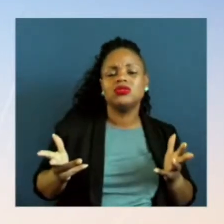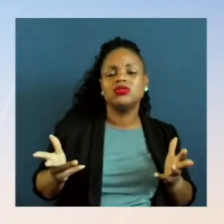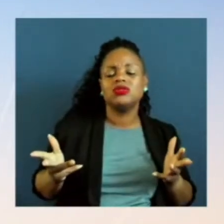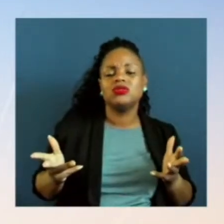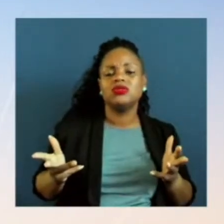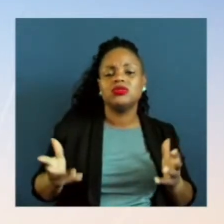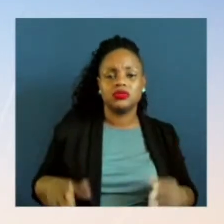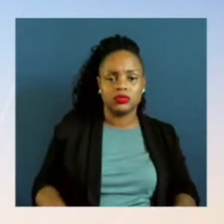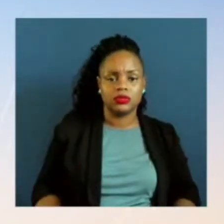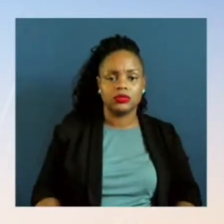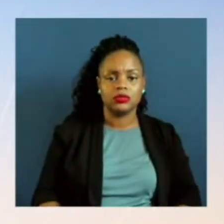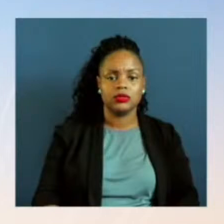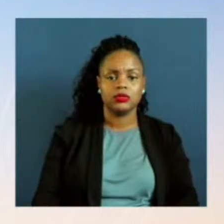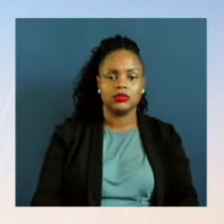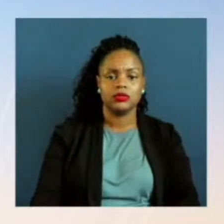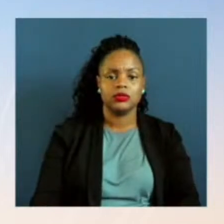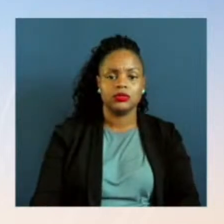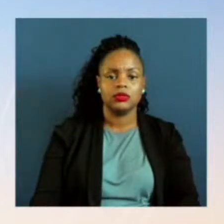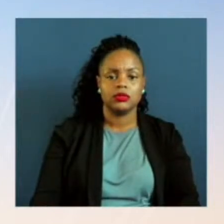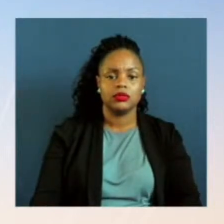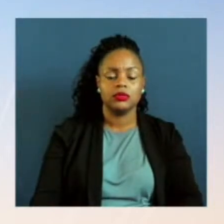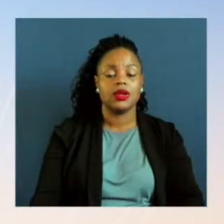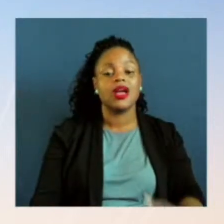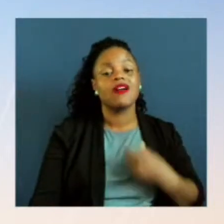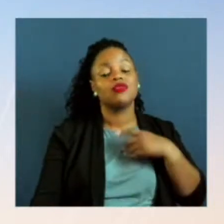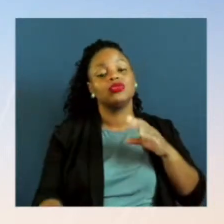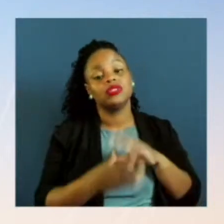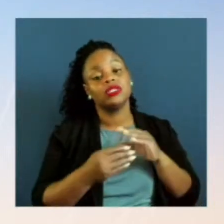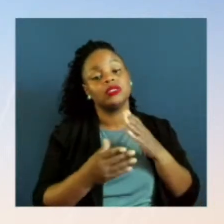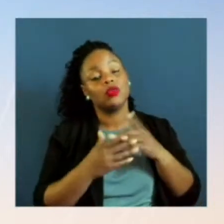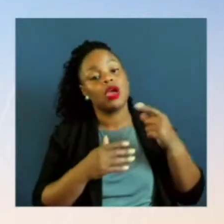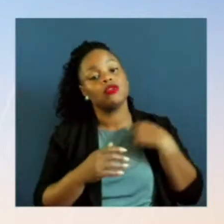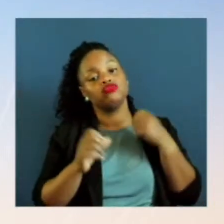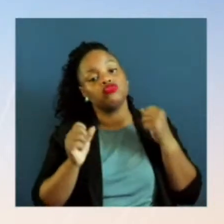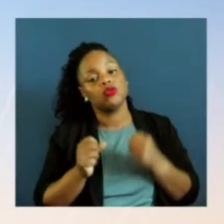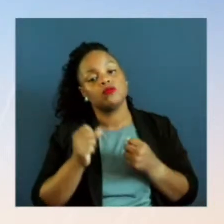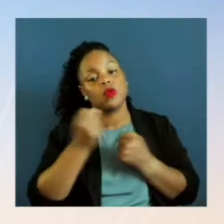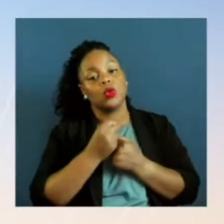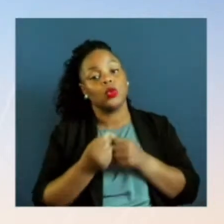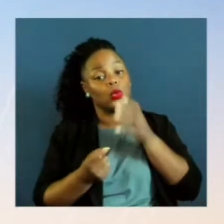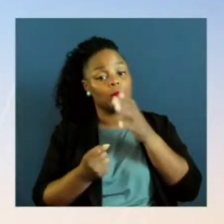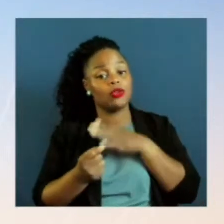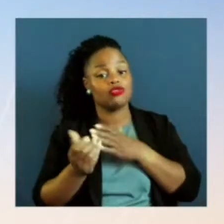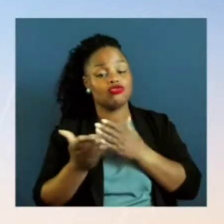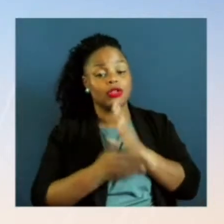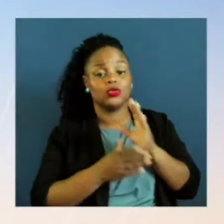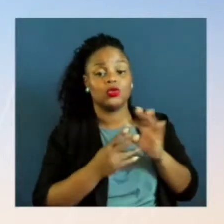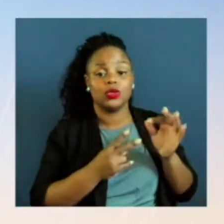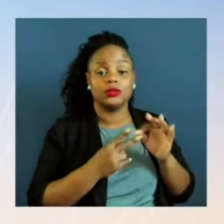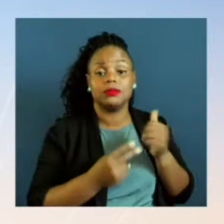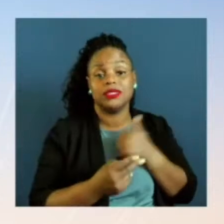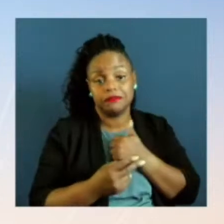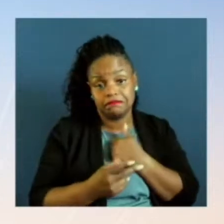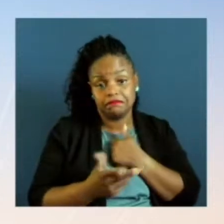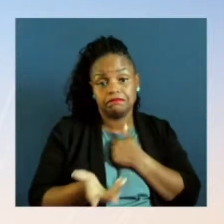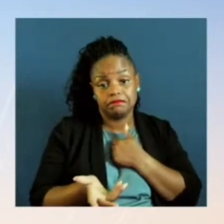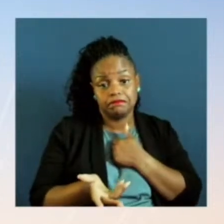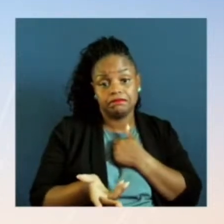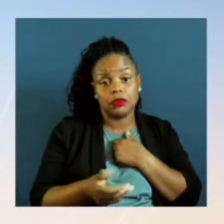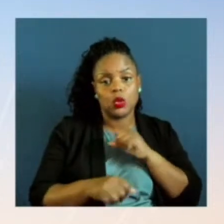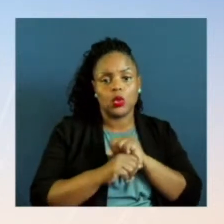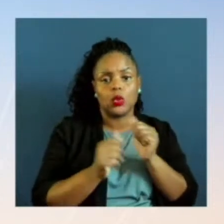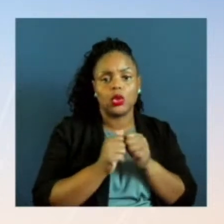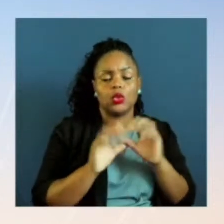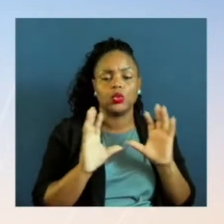say, as somebody who strongly supports women's rights to choose myself, as somebody who's spent time working with groups like Planned Parenthood, amazing groups like